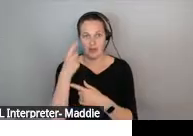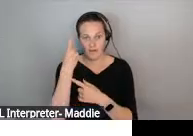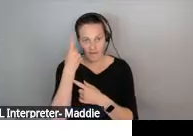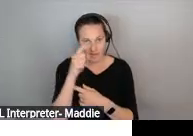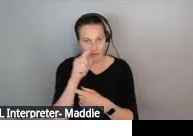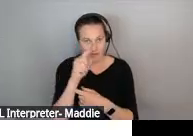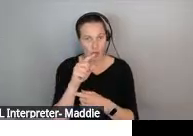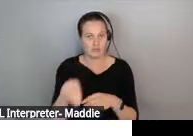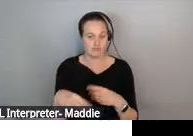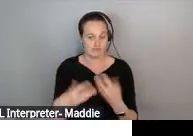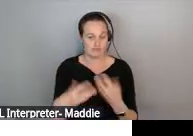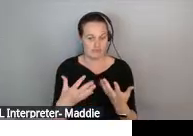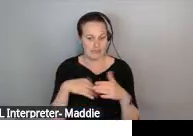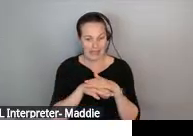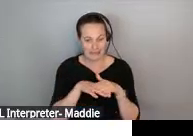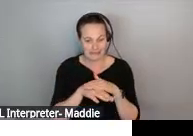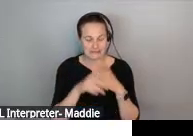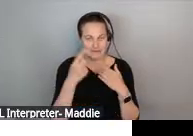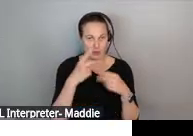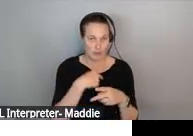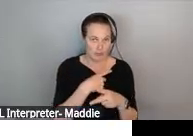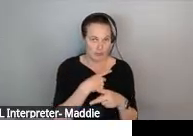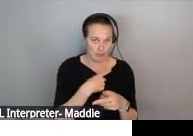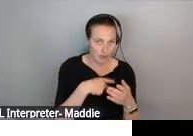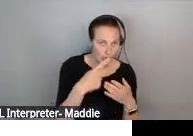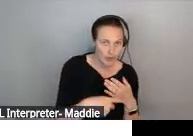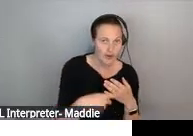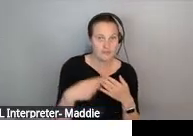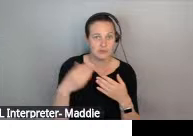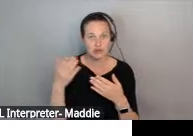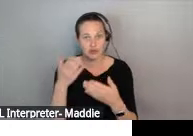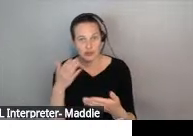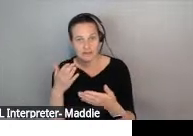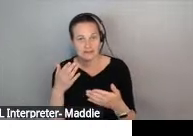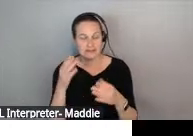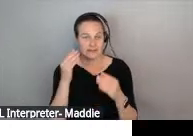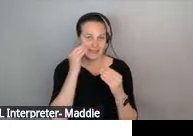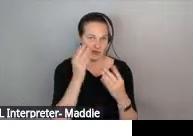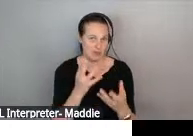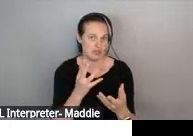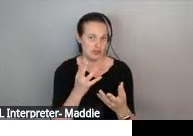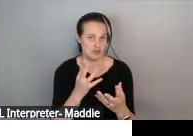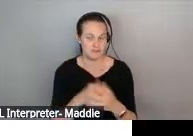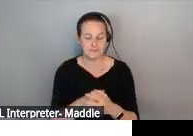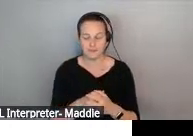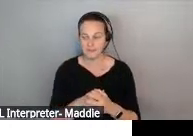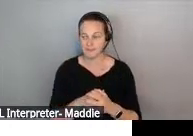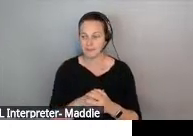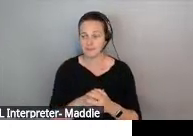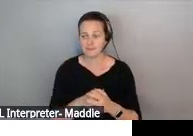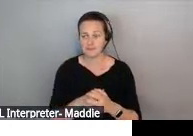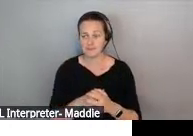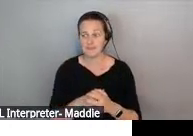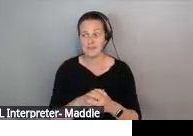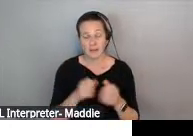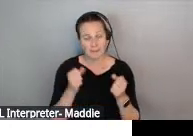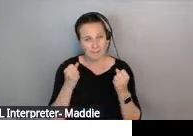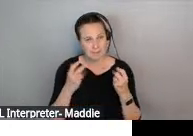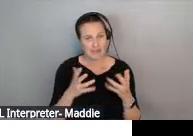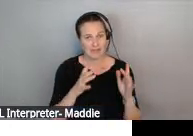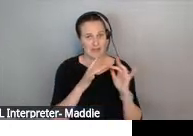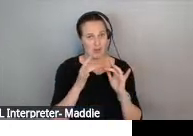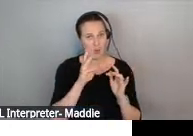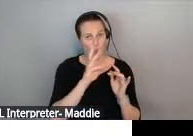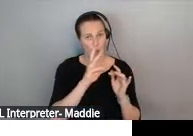to programs and services and information. And so this really covers a lot of the websites and apps that are being